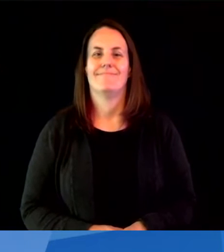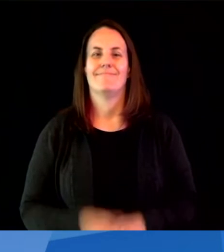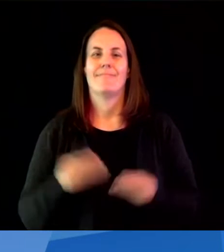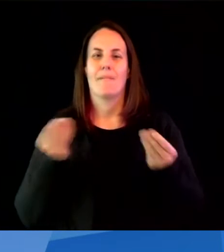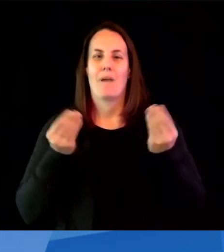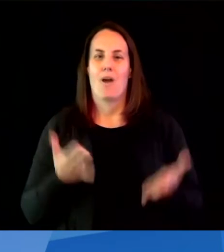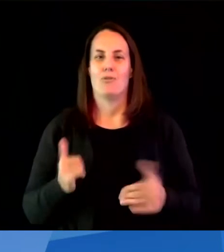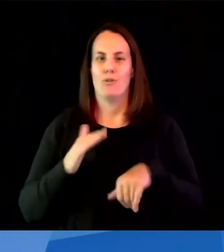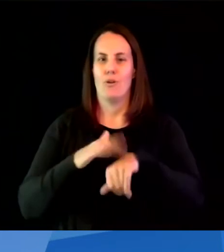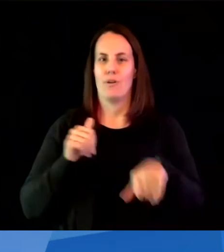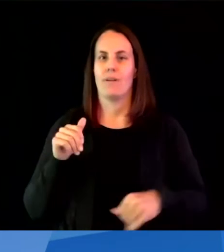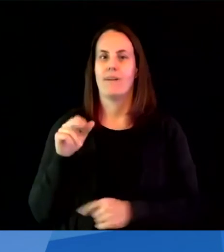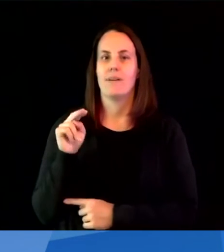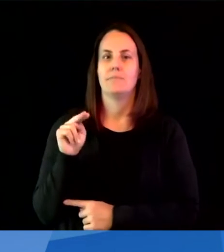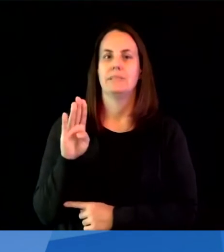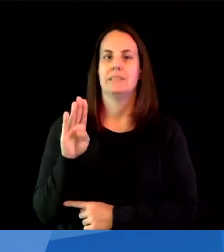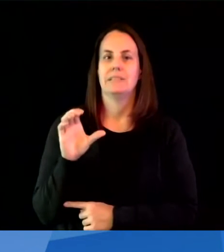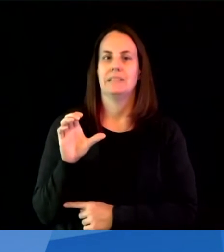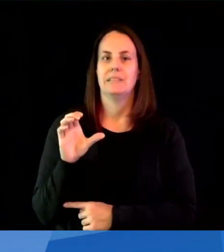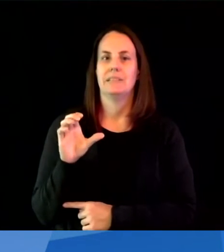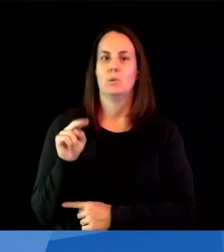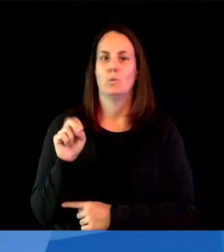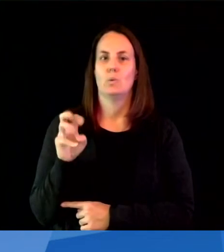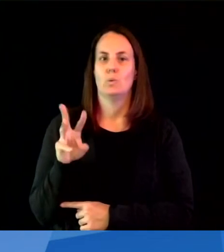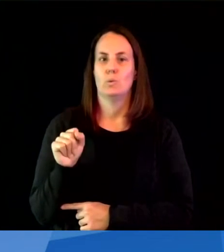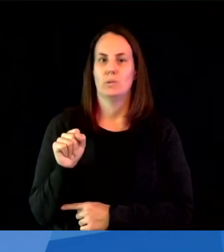have a reporter name. NBC News.